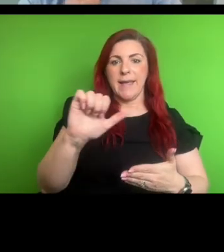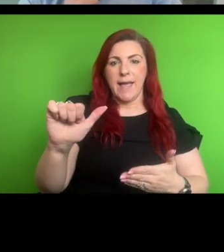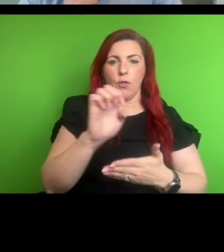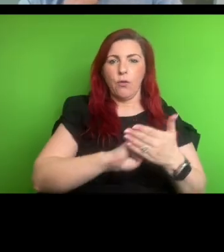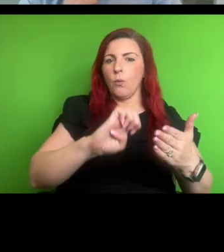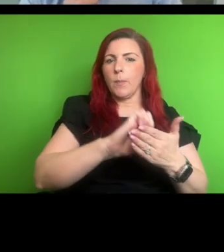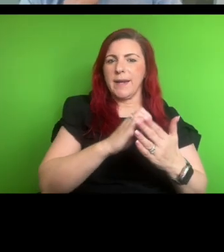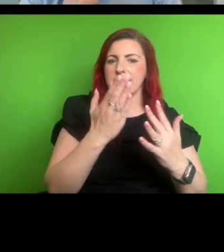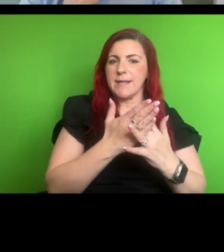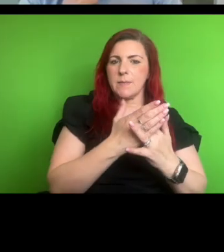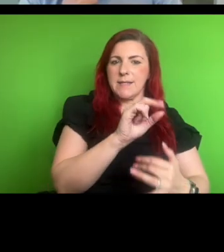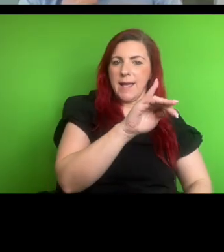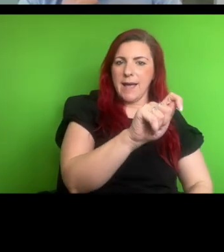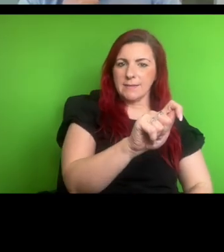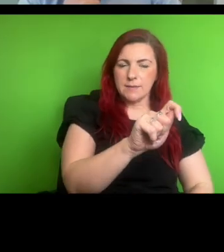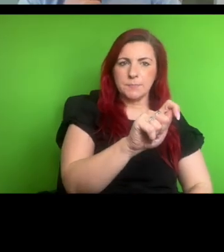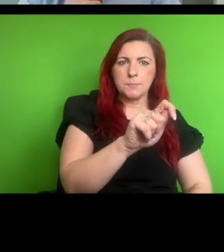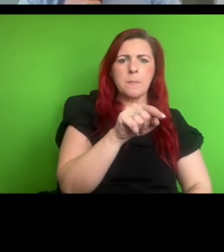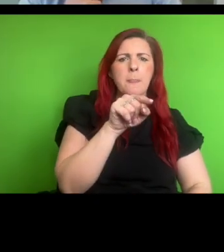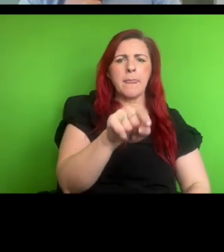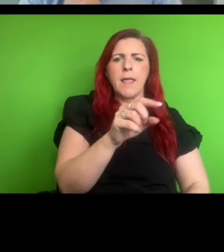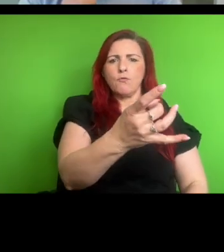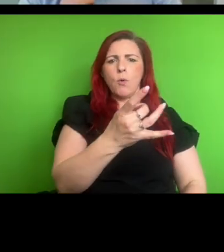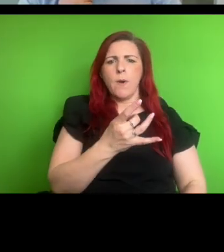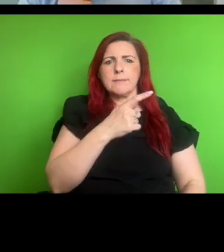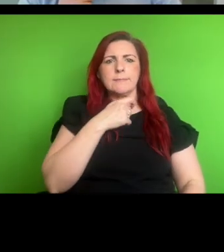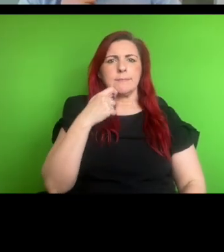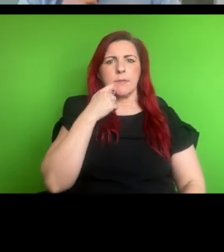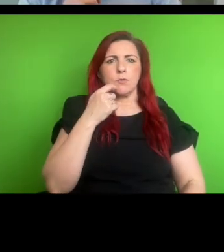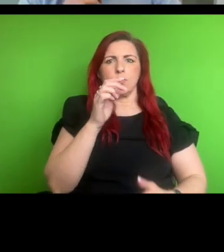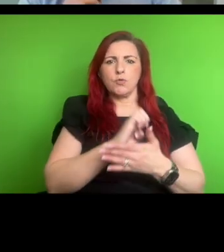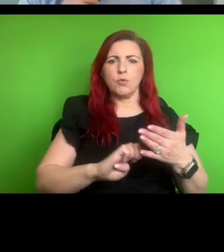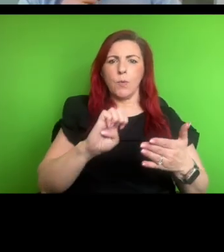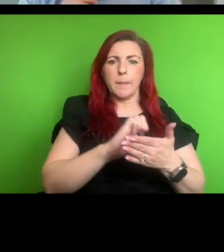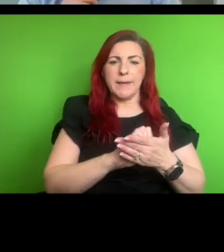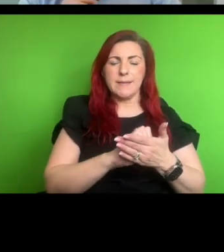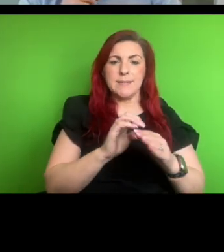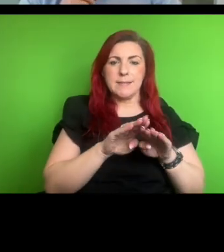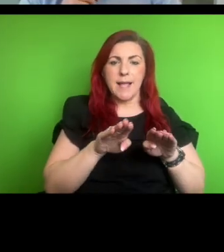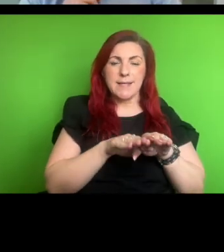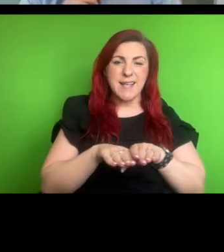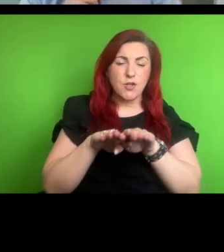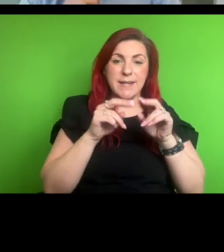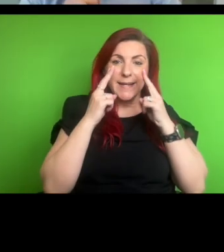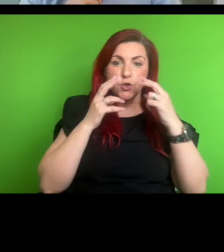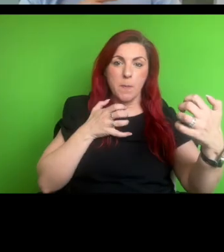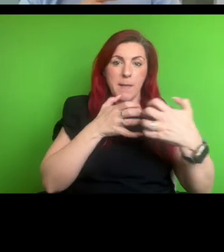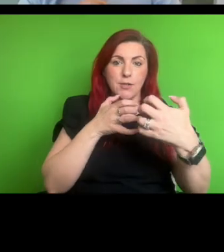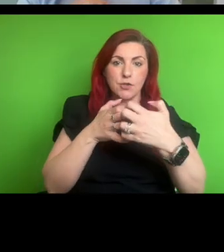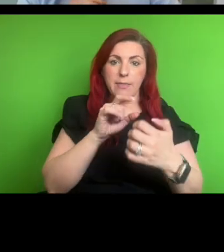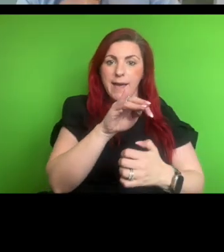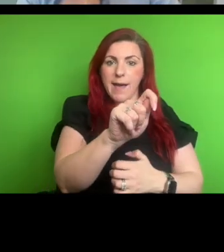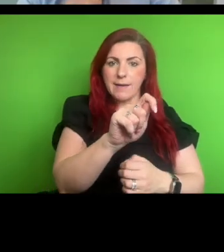identifies European standards that are harmonised to the Act. These include the revision of existing European standards